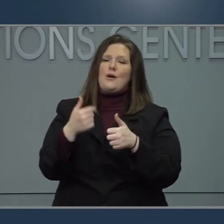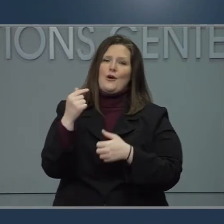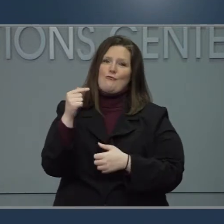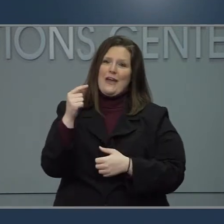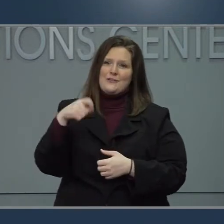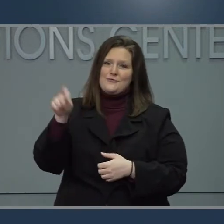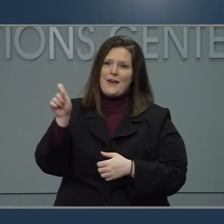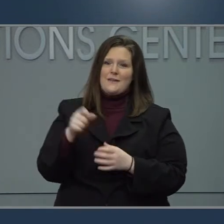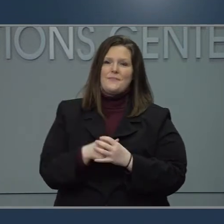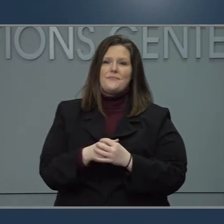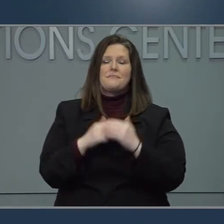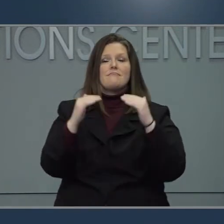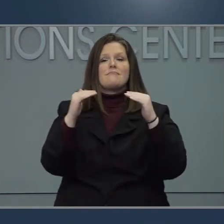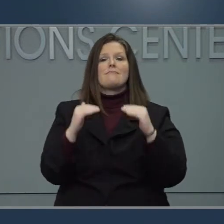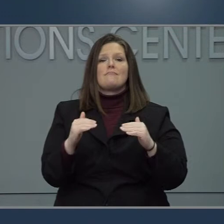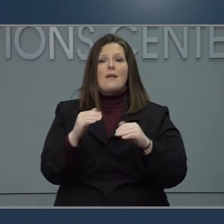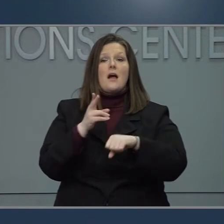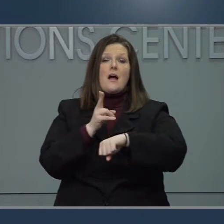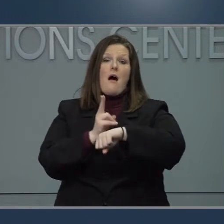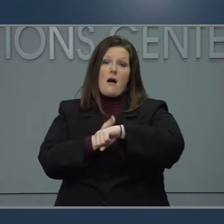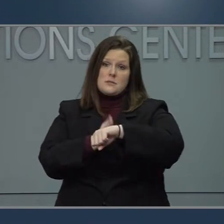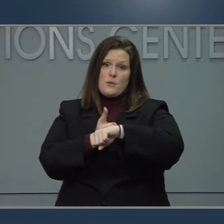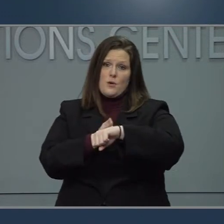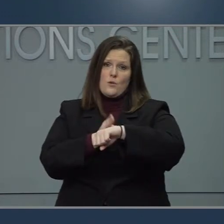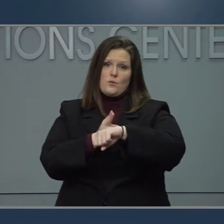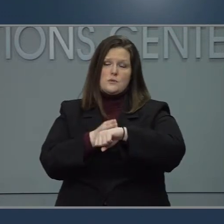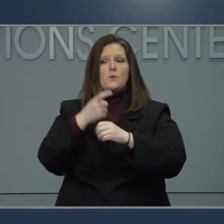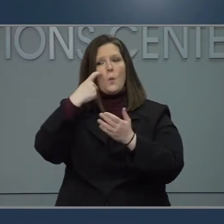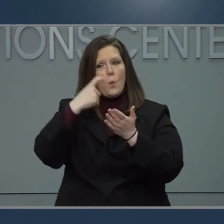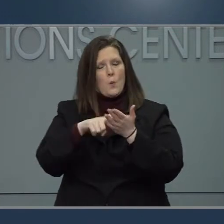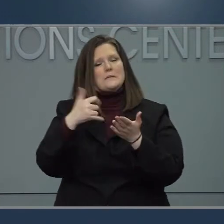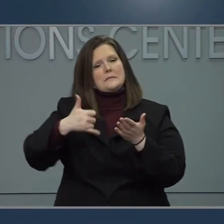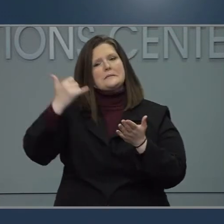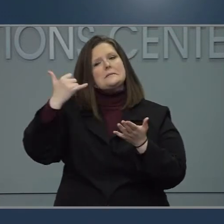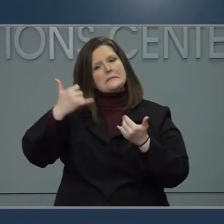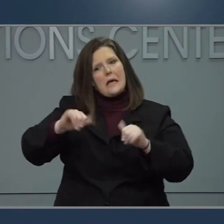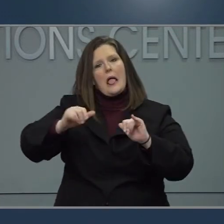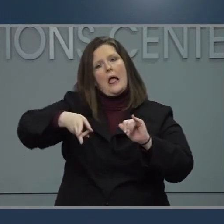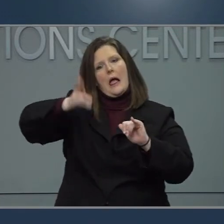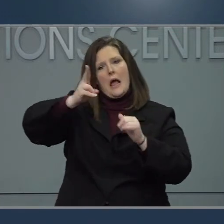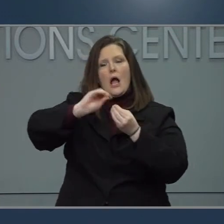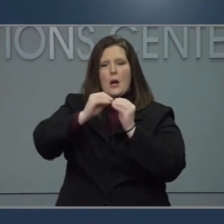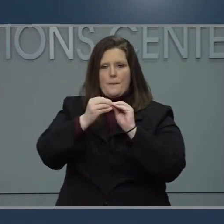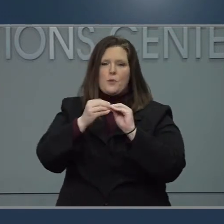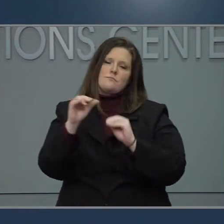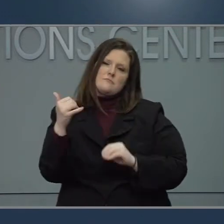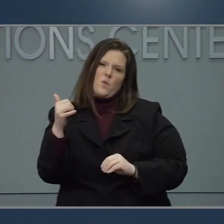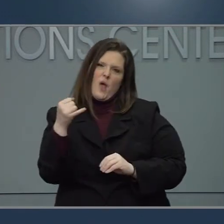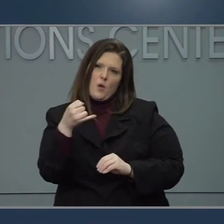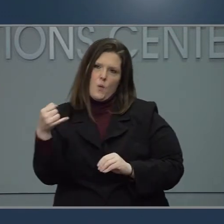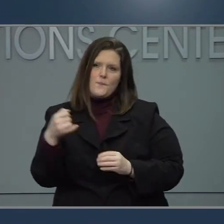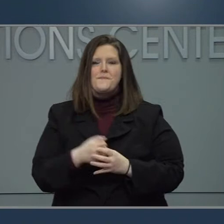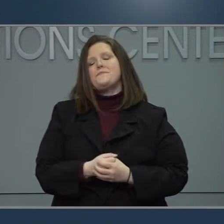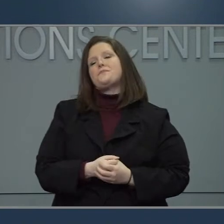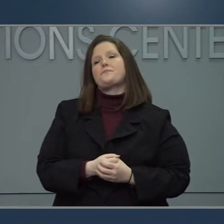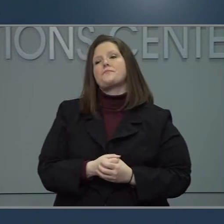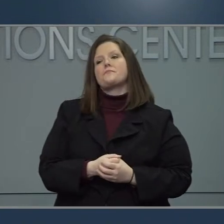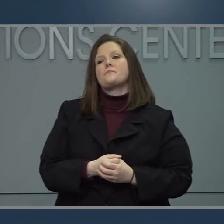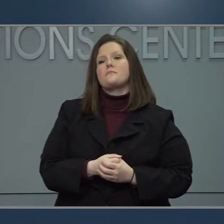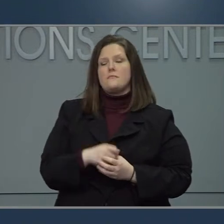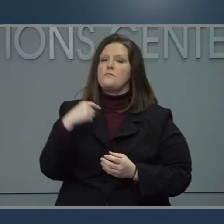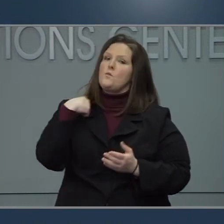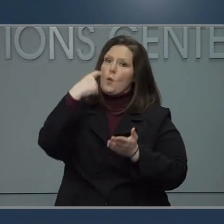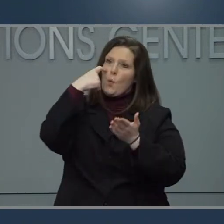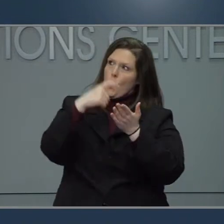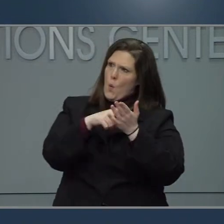It does get a yellow line. We are seeing similar positive trends in our counties. This week's